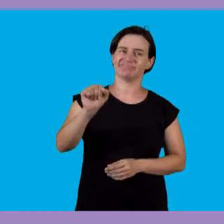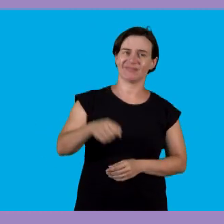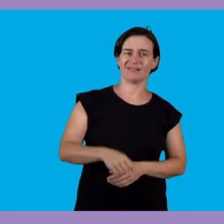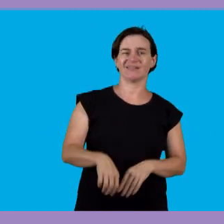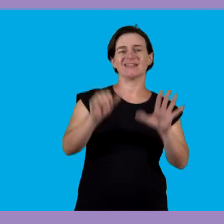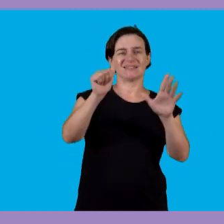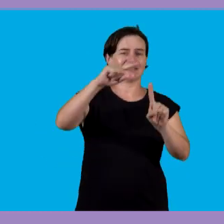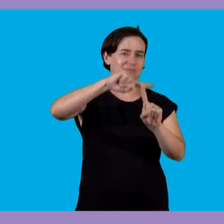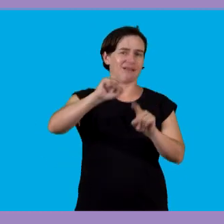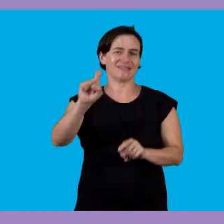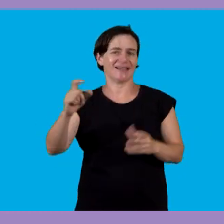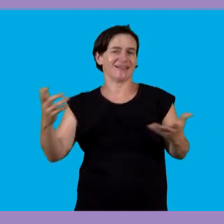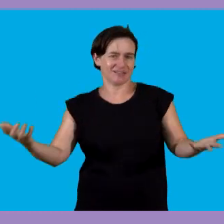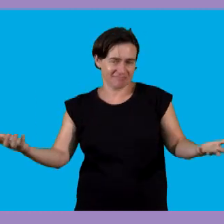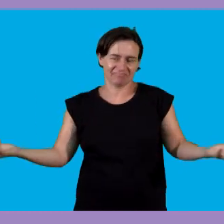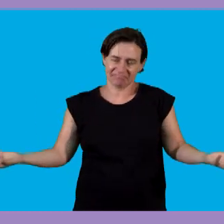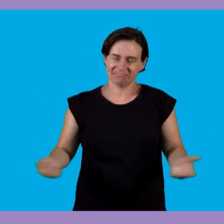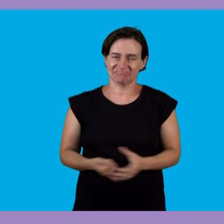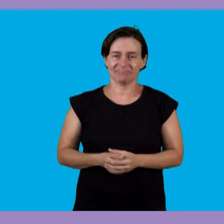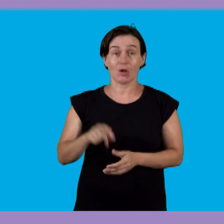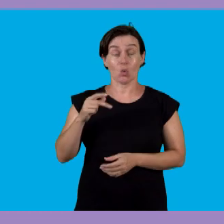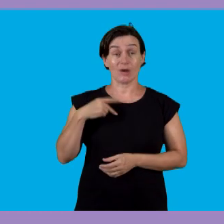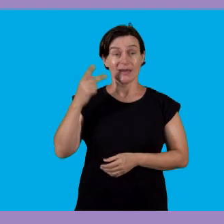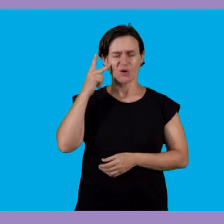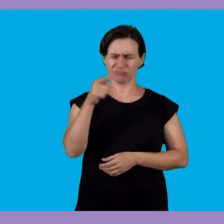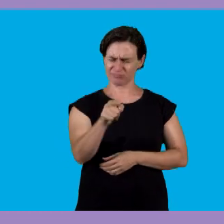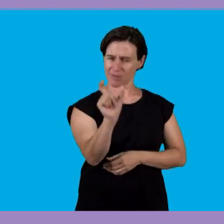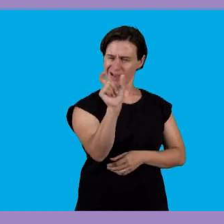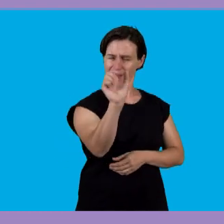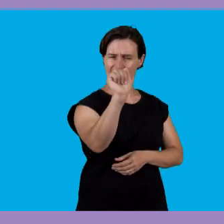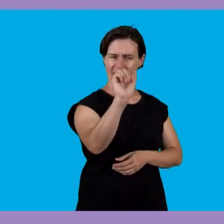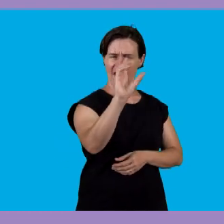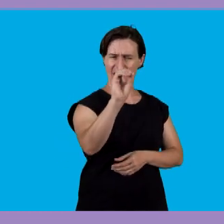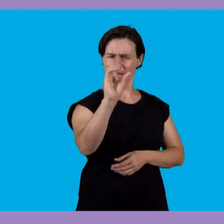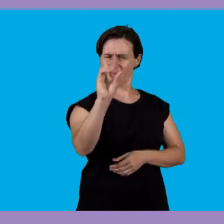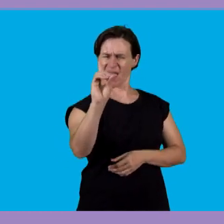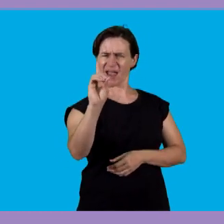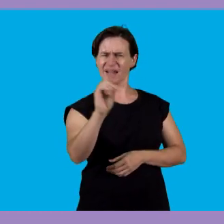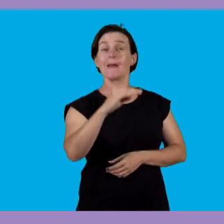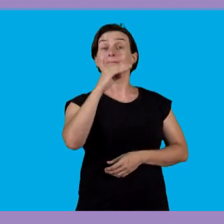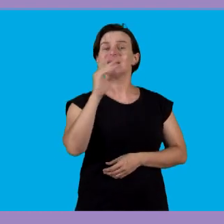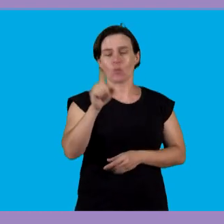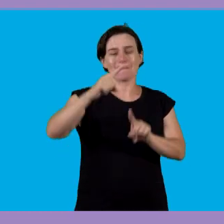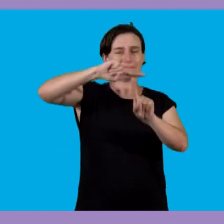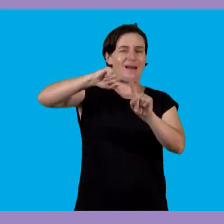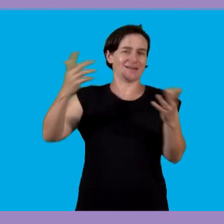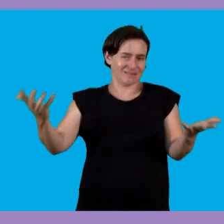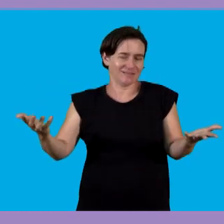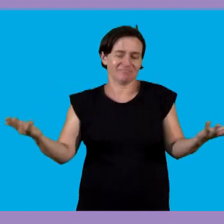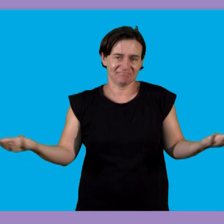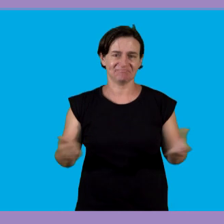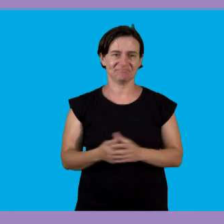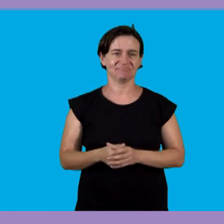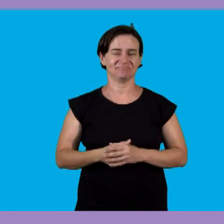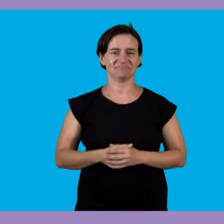Yes, 6 plus x. Well, we already know that added means we are going to be plussing, or we are going